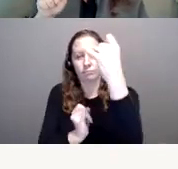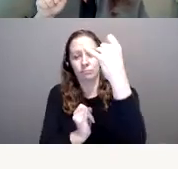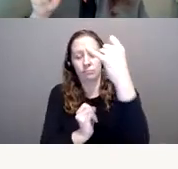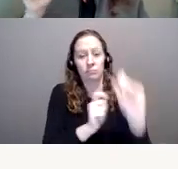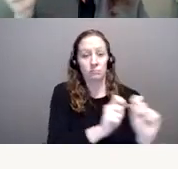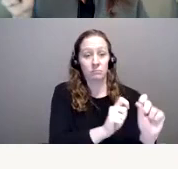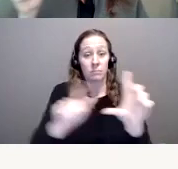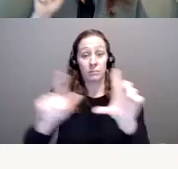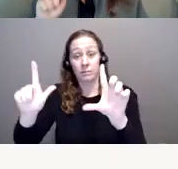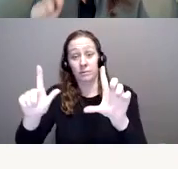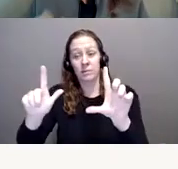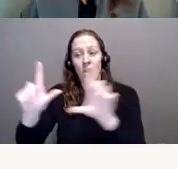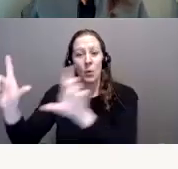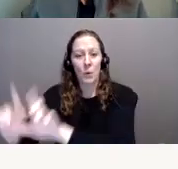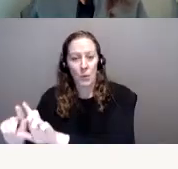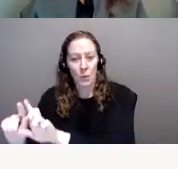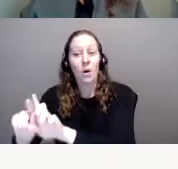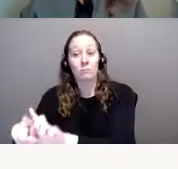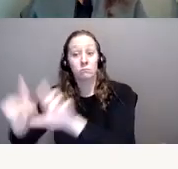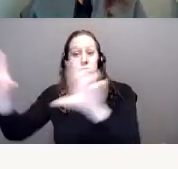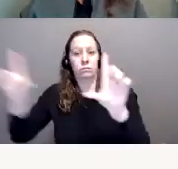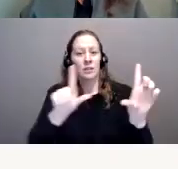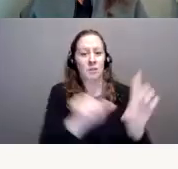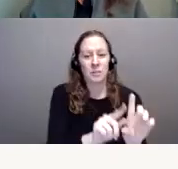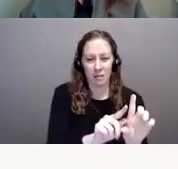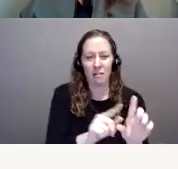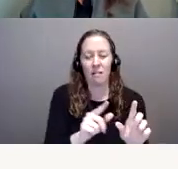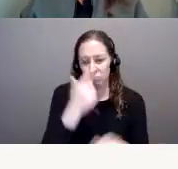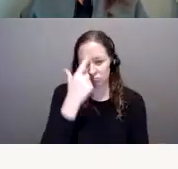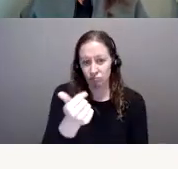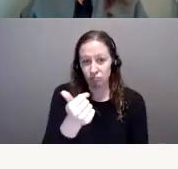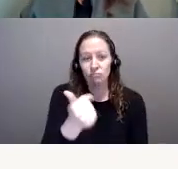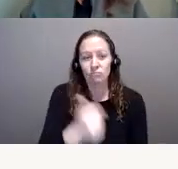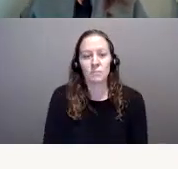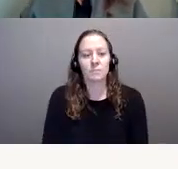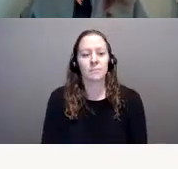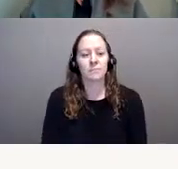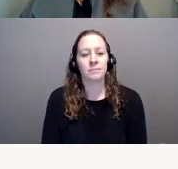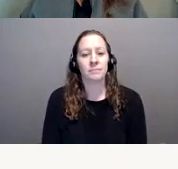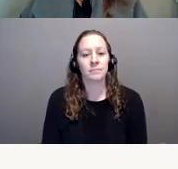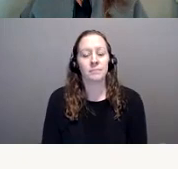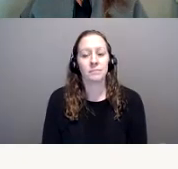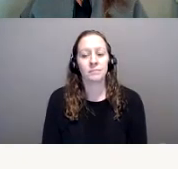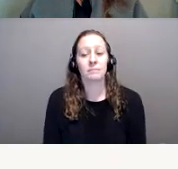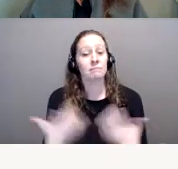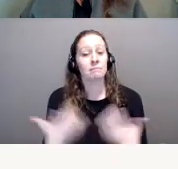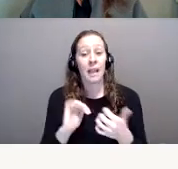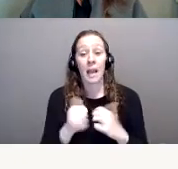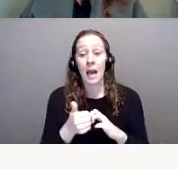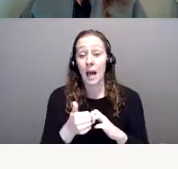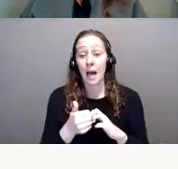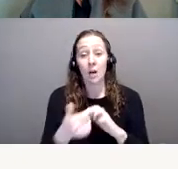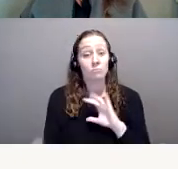either or bigger or smaller. And then, of course, please, we encourage you to stay connected through our chat box.